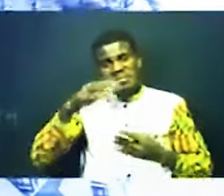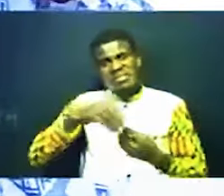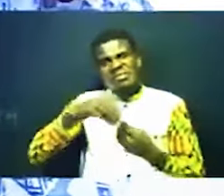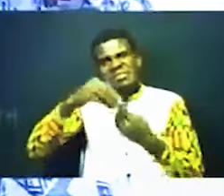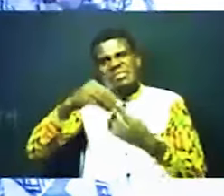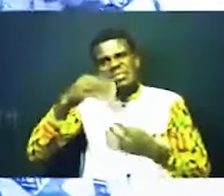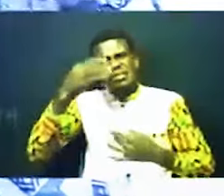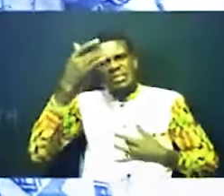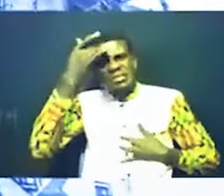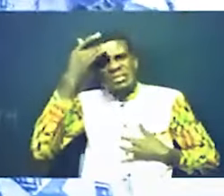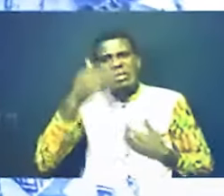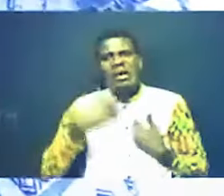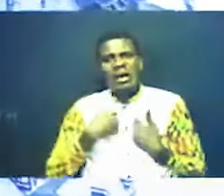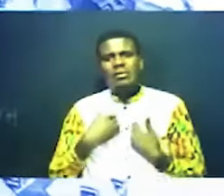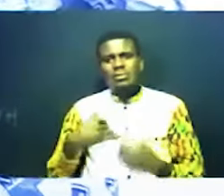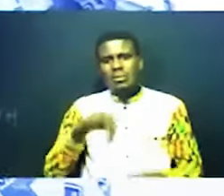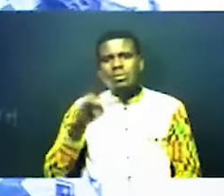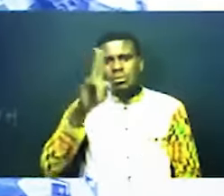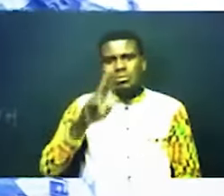They are